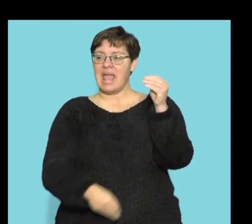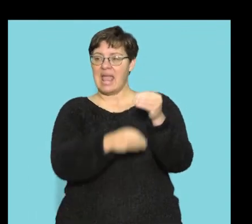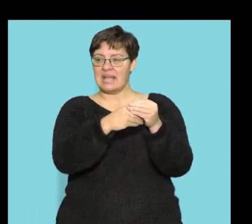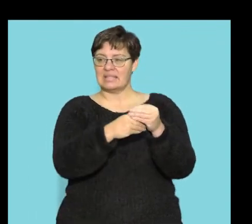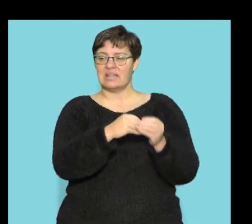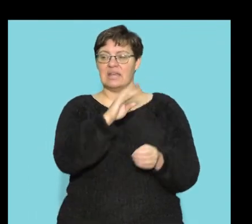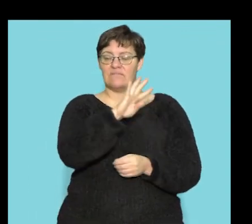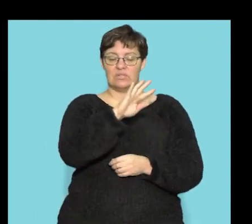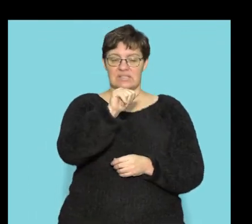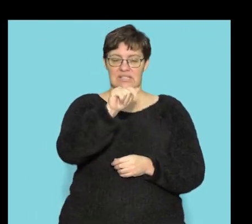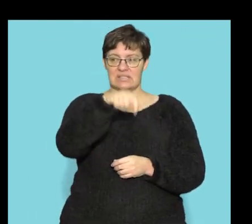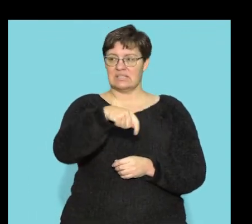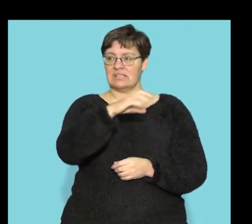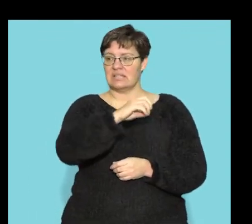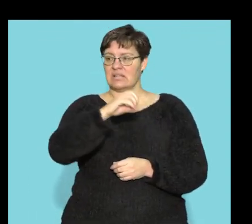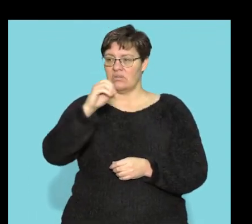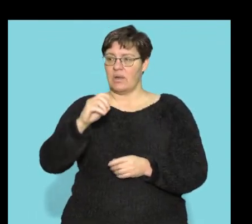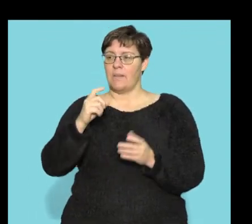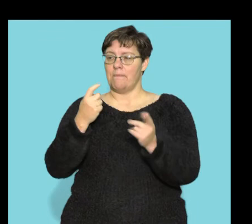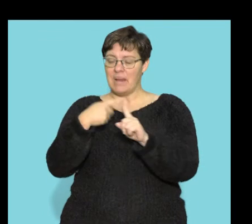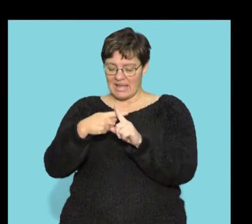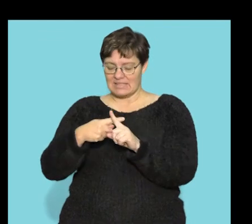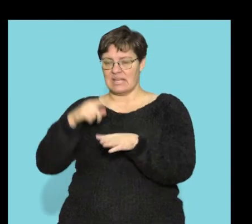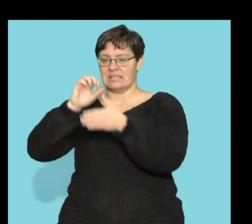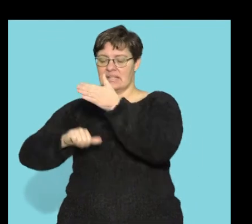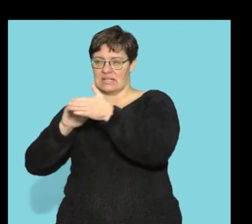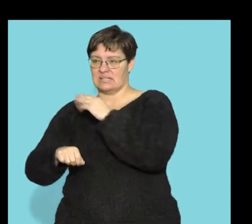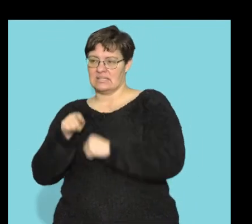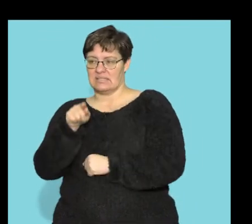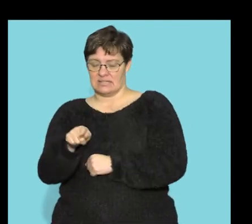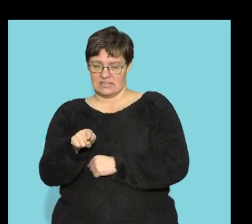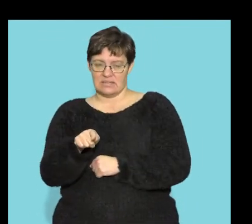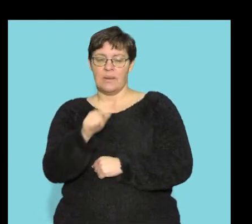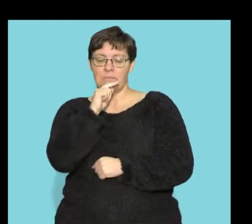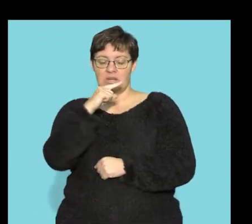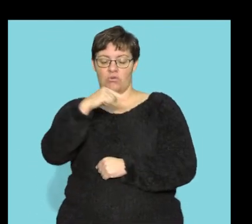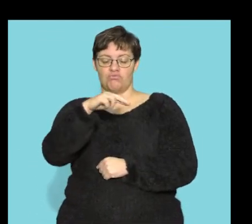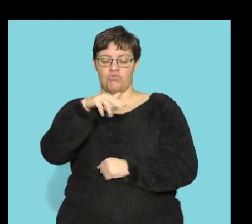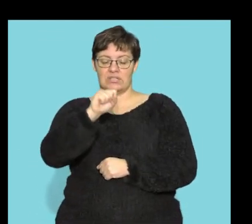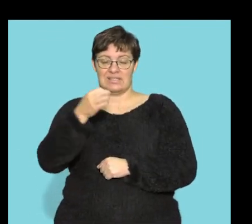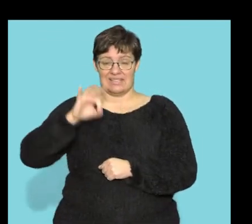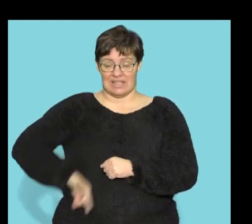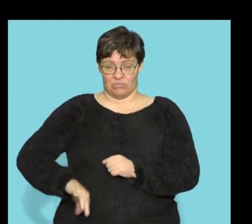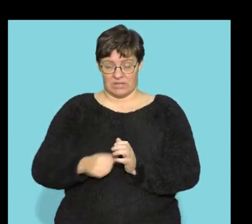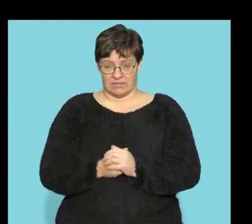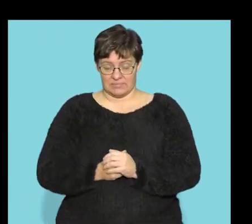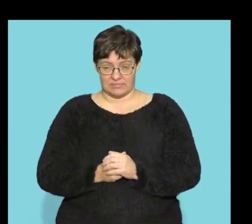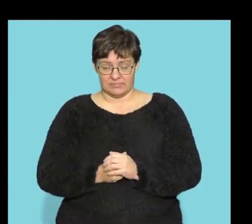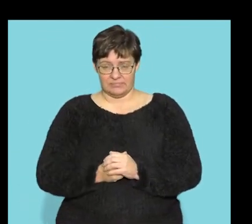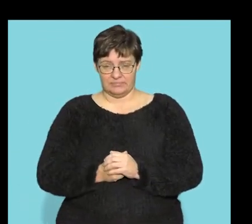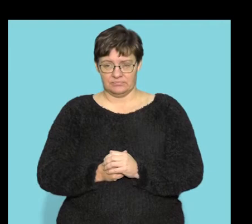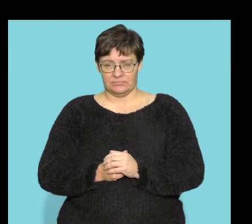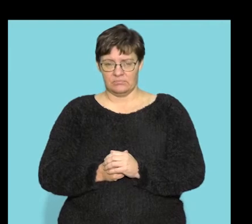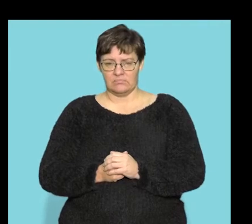your deductions. So in other words, that is your gross salary, right? Okay, now,